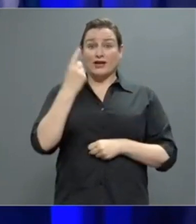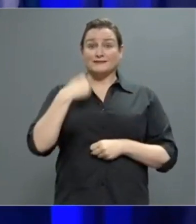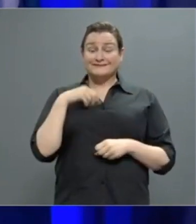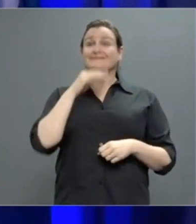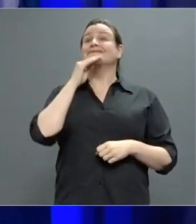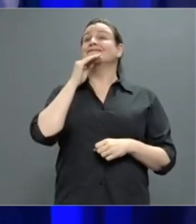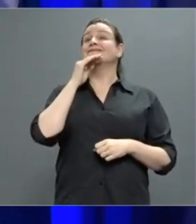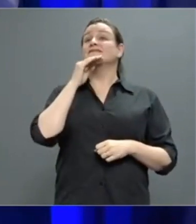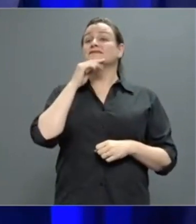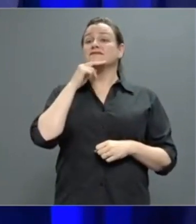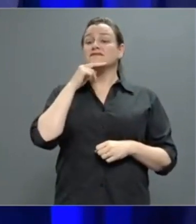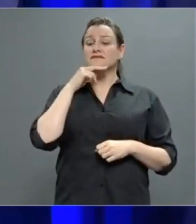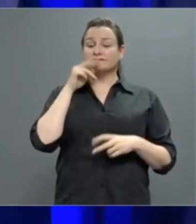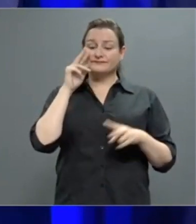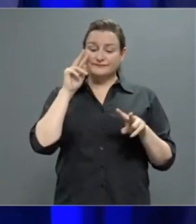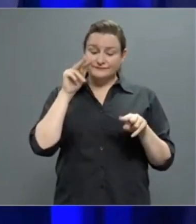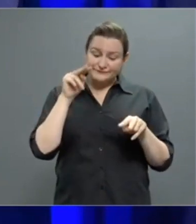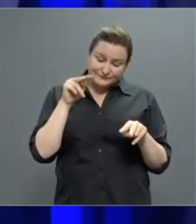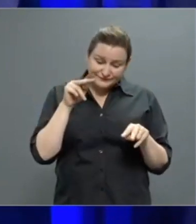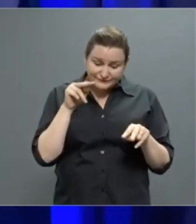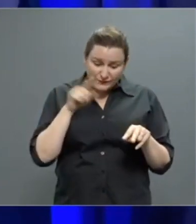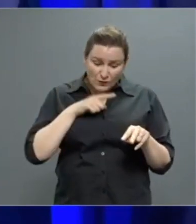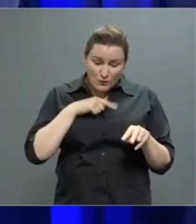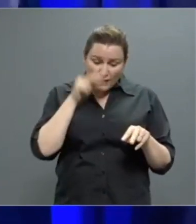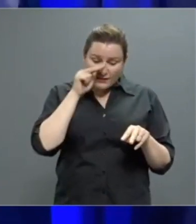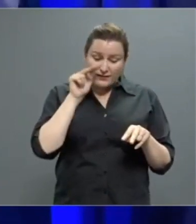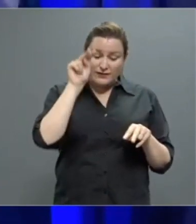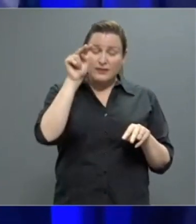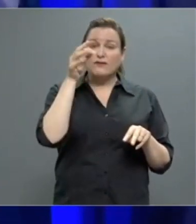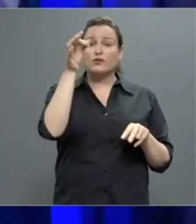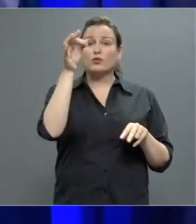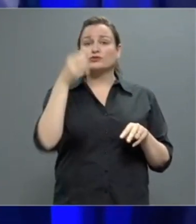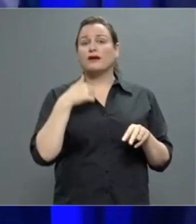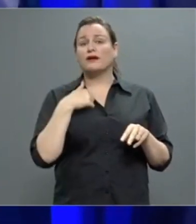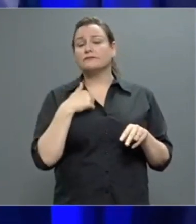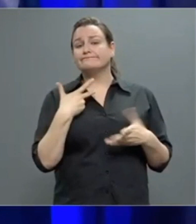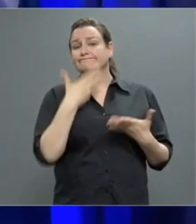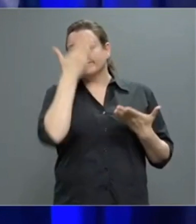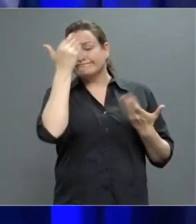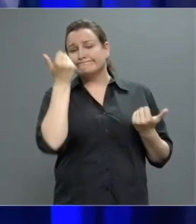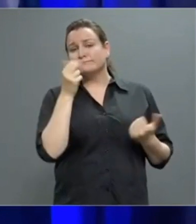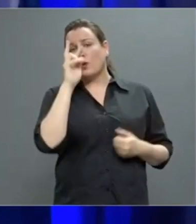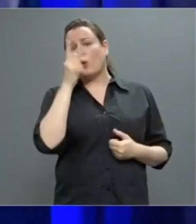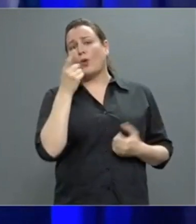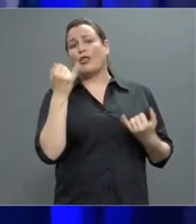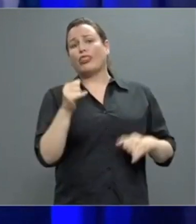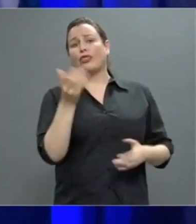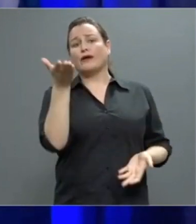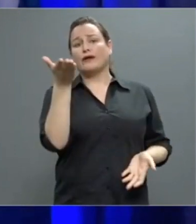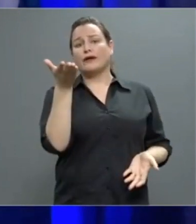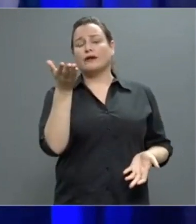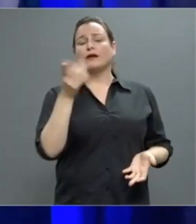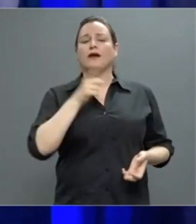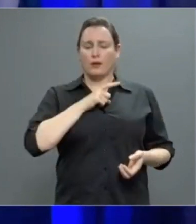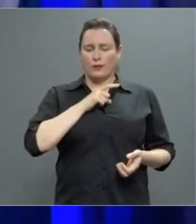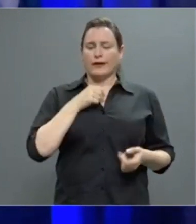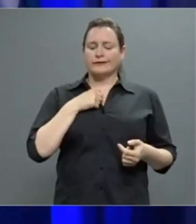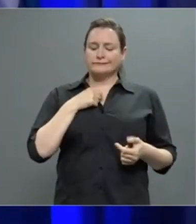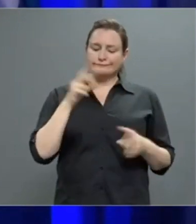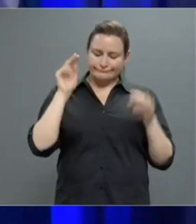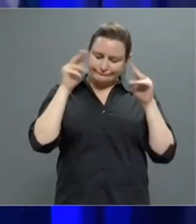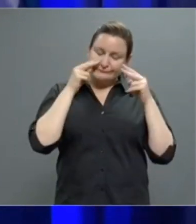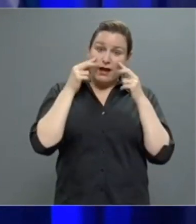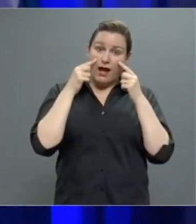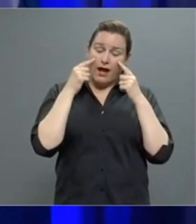we're too scared about what we see waiting for us in the future. How is it that this nation